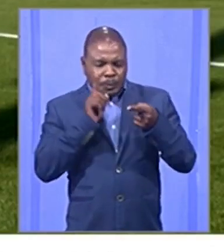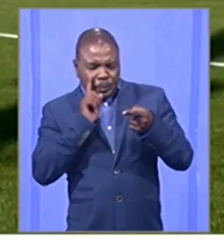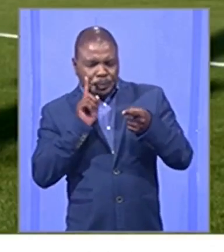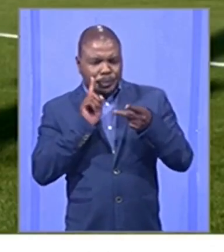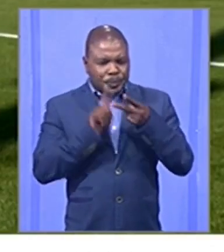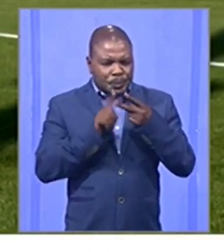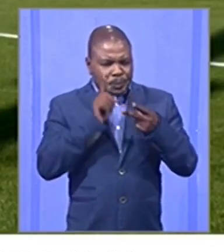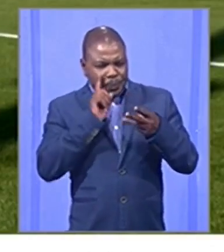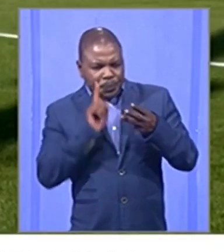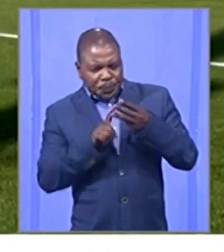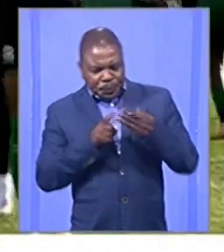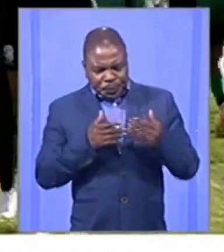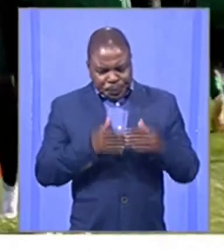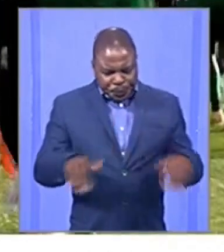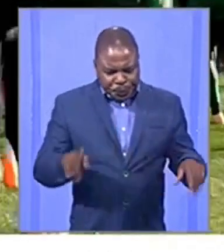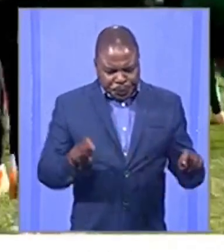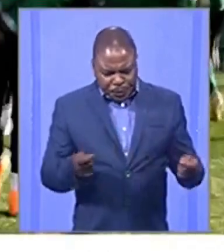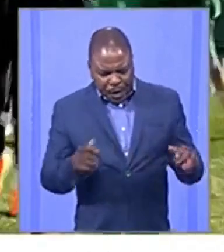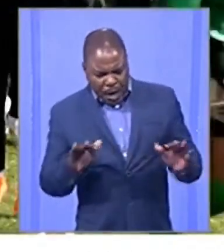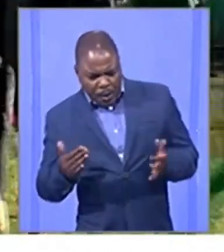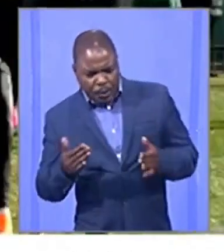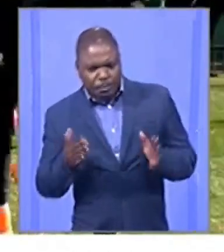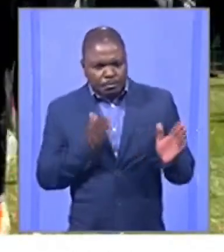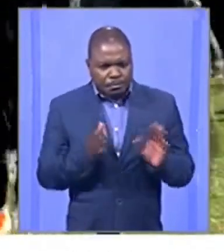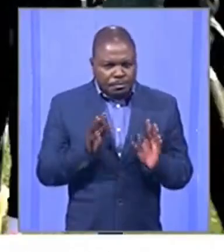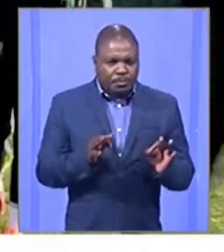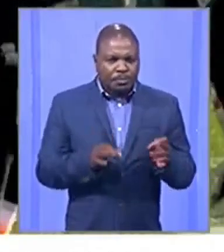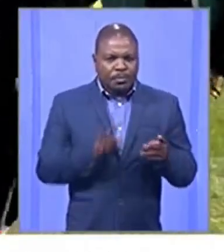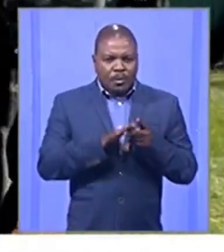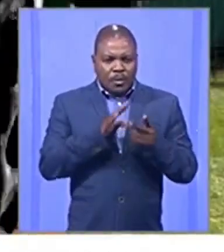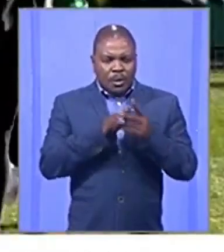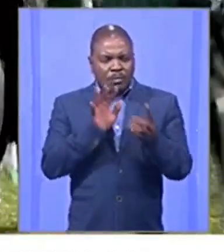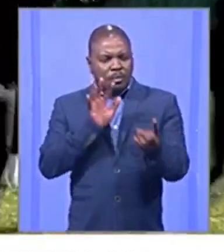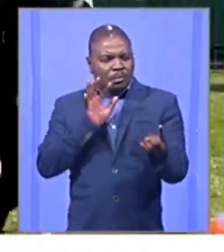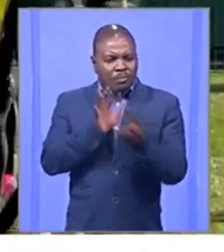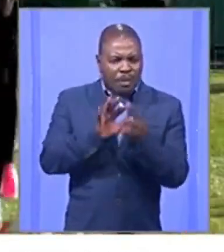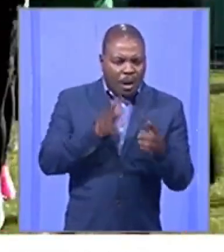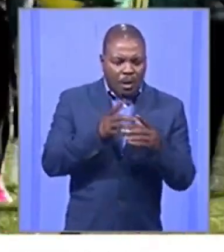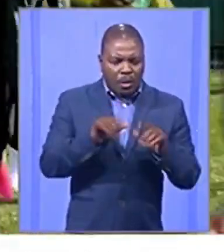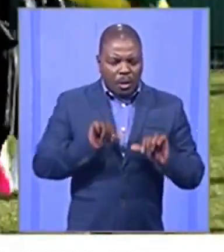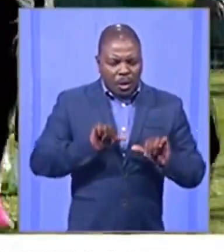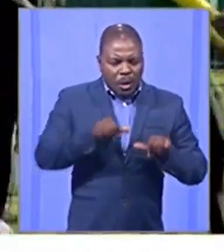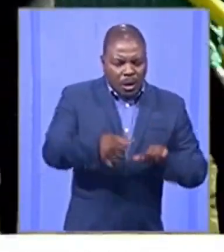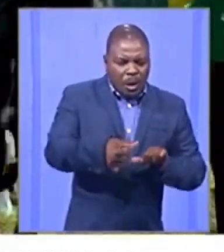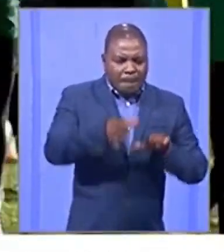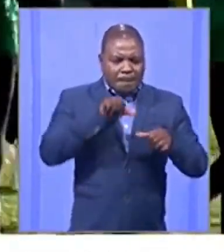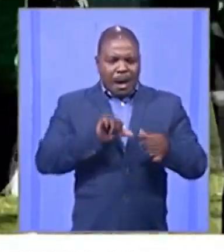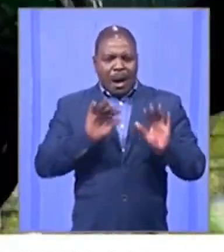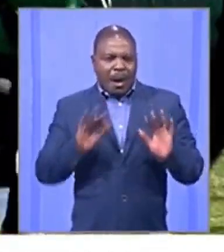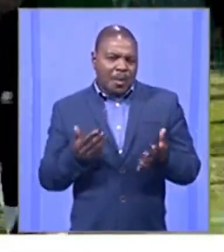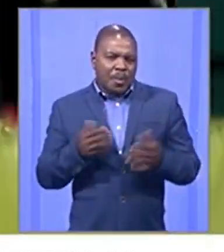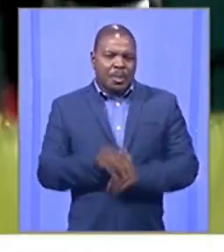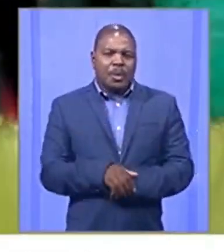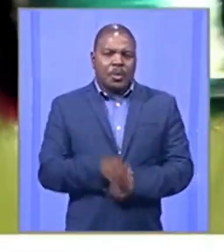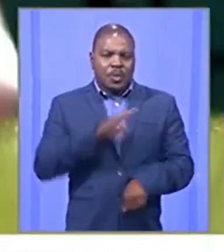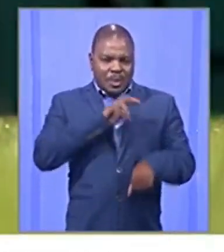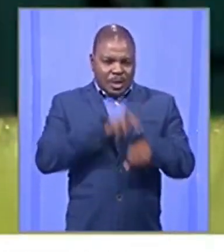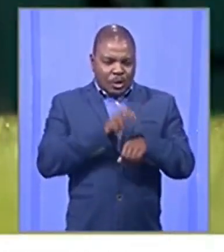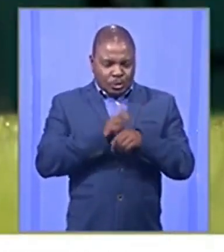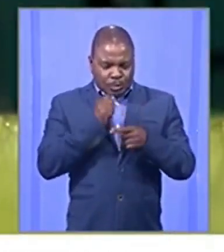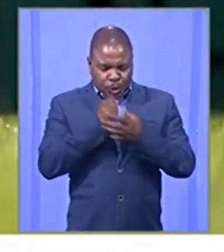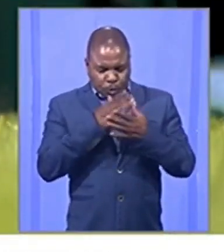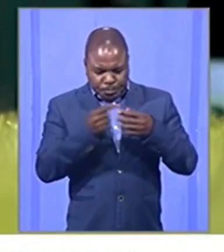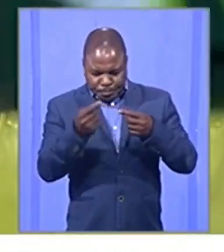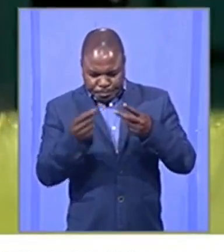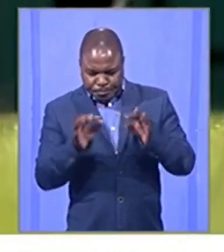how we defensively organized, how we work in our tech, how we do our transitions, things that we've worked on. So I'd like to tick those boxes as well.